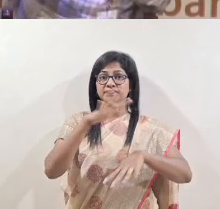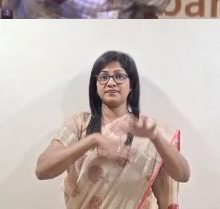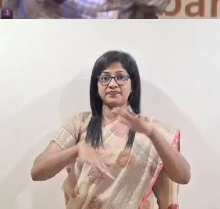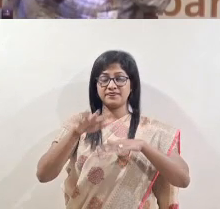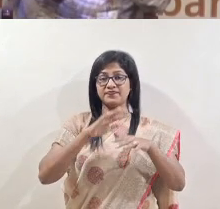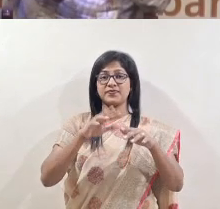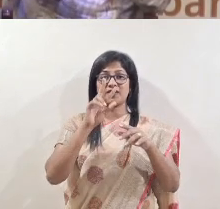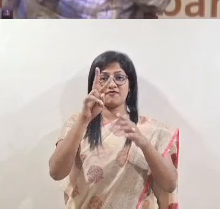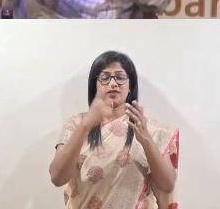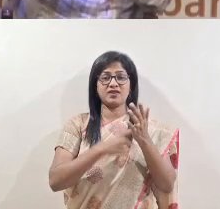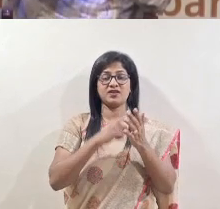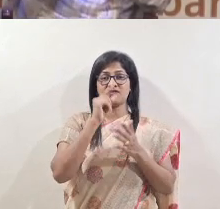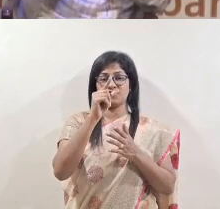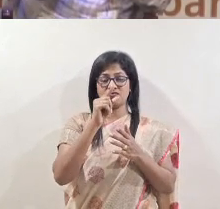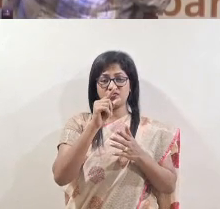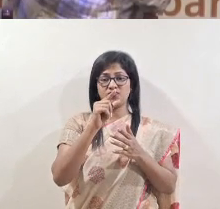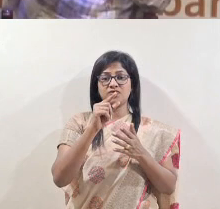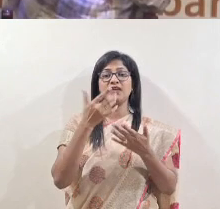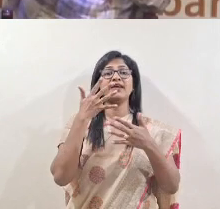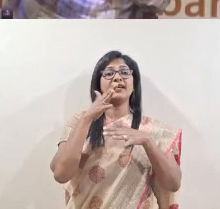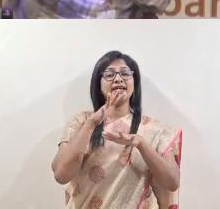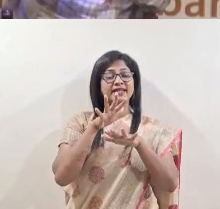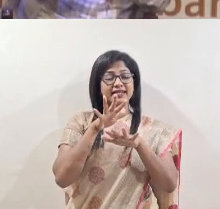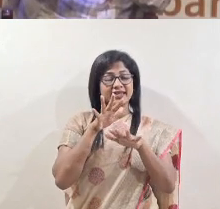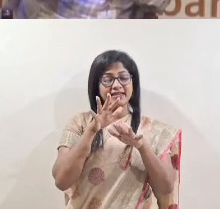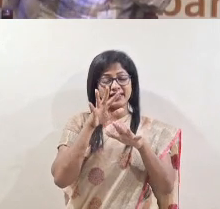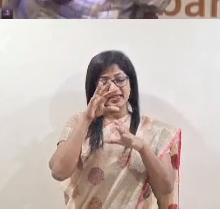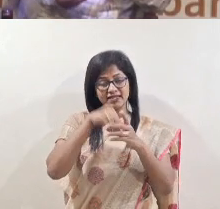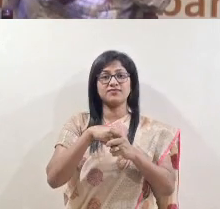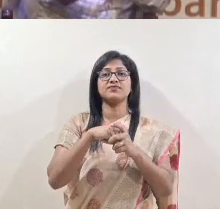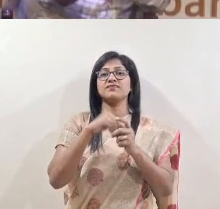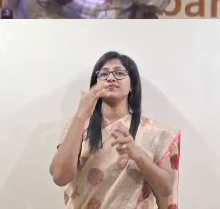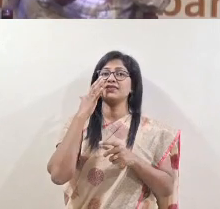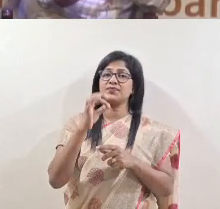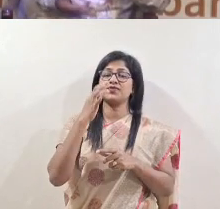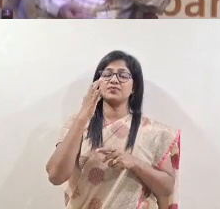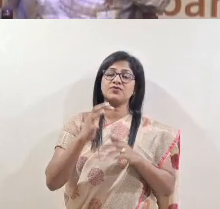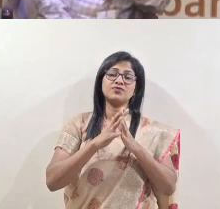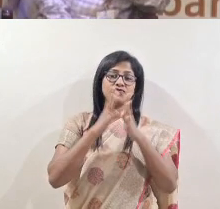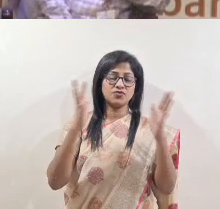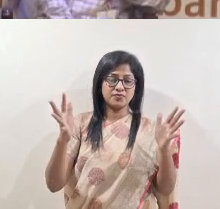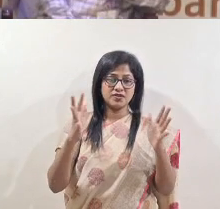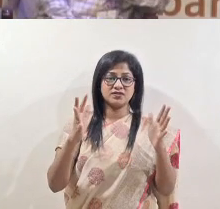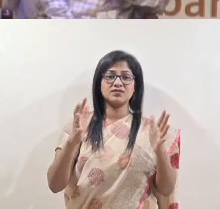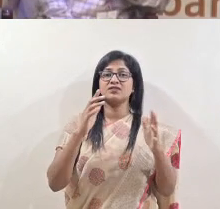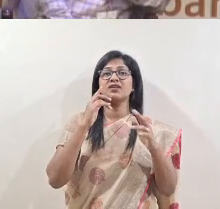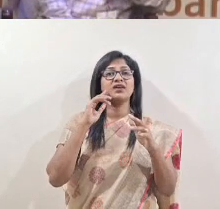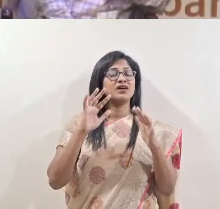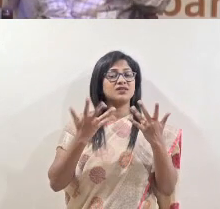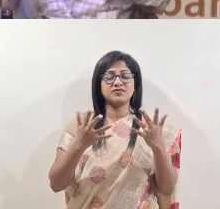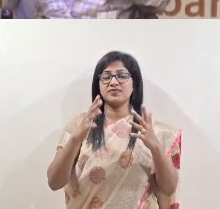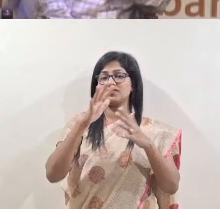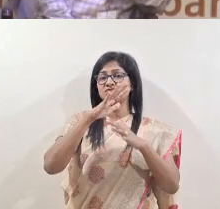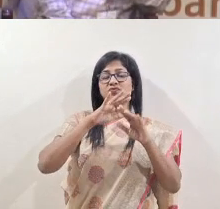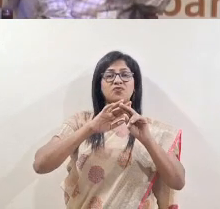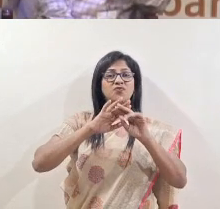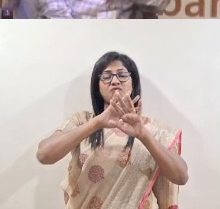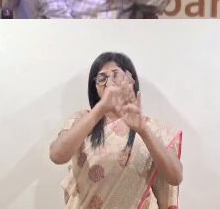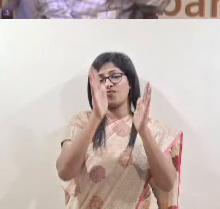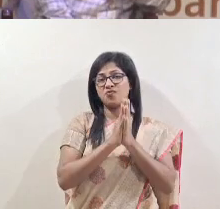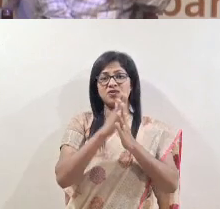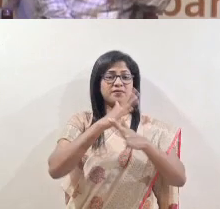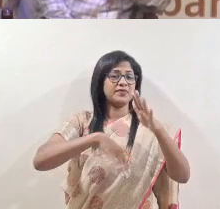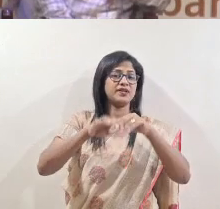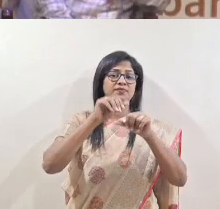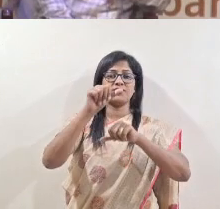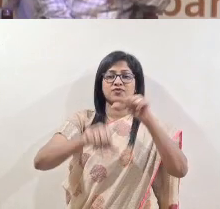the VRUs inclusively is very, very important. Otherwise our whole planning process is